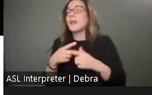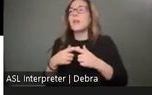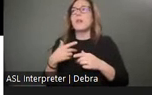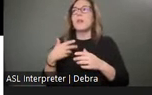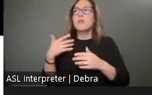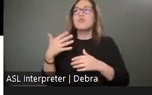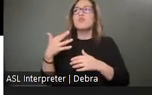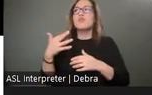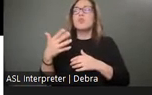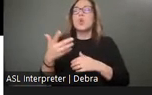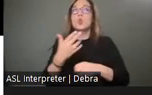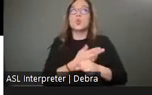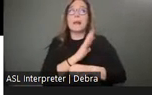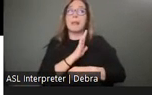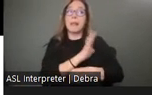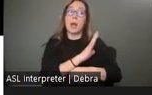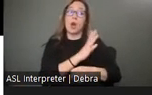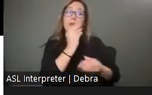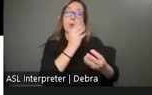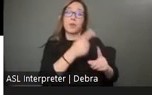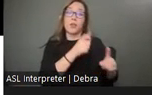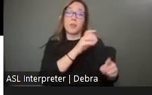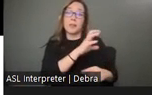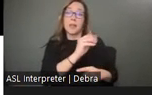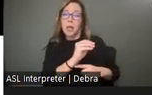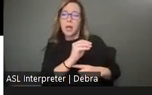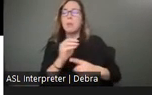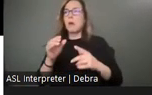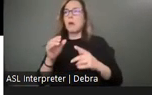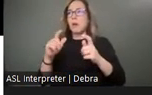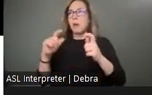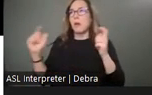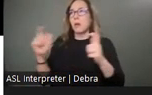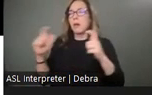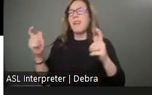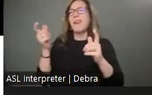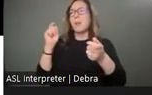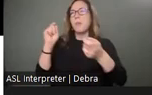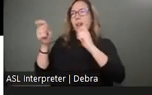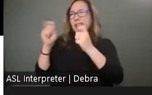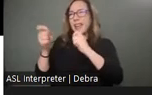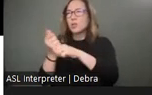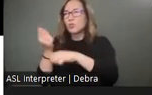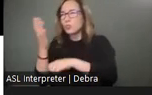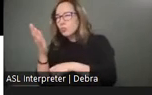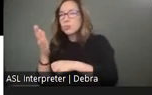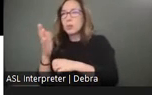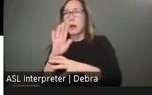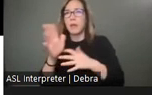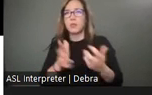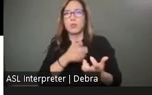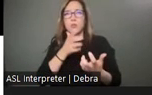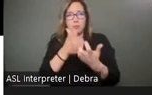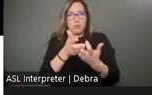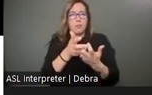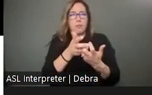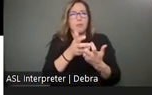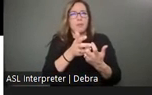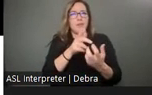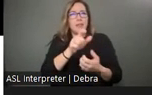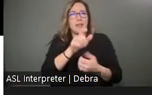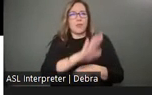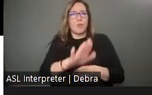information, you can build a scalable program, request that modification, and build up your program to meet the needs of the survivors at